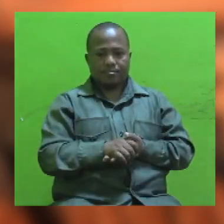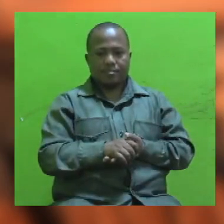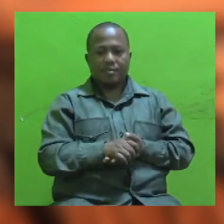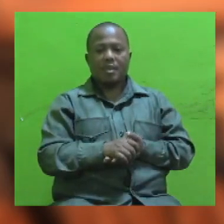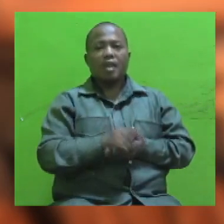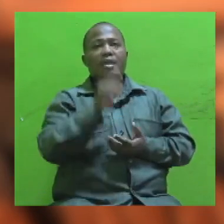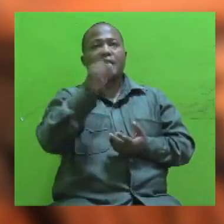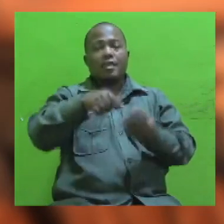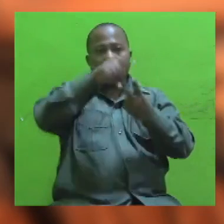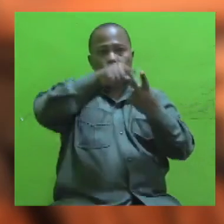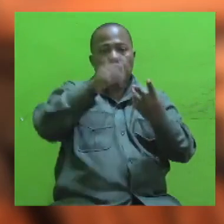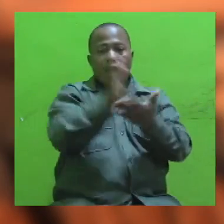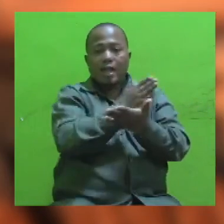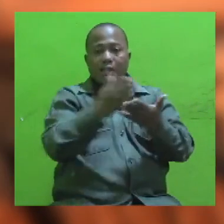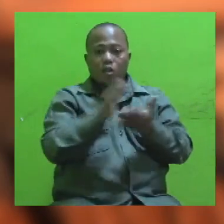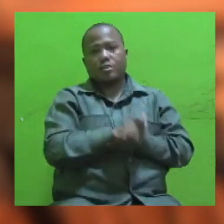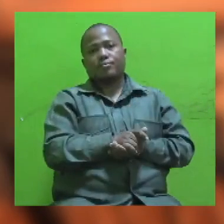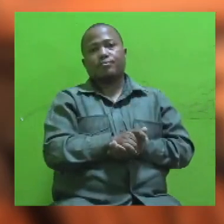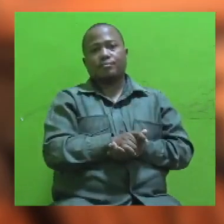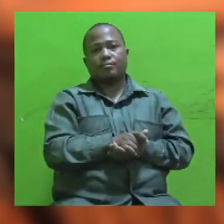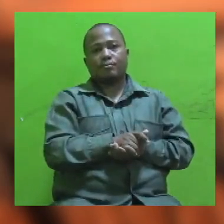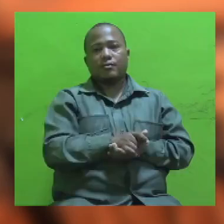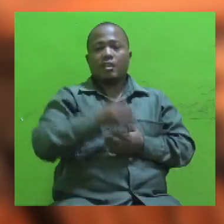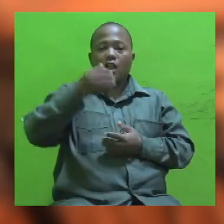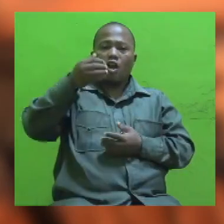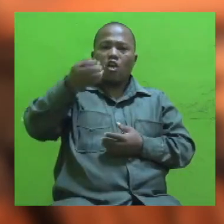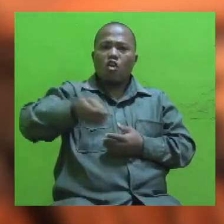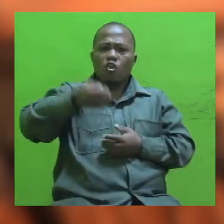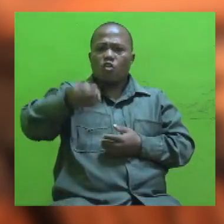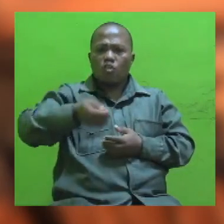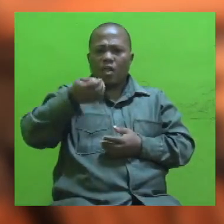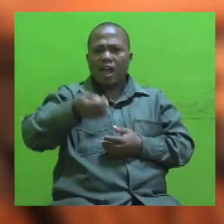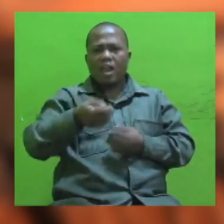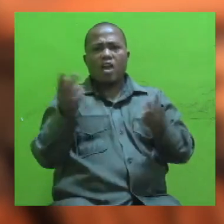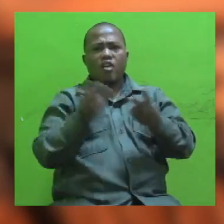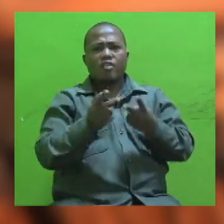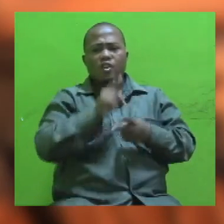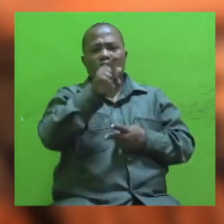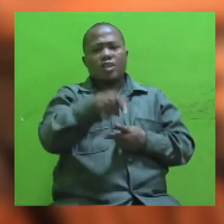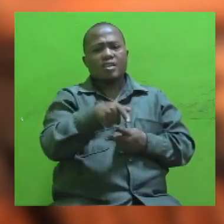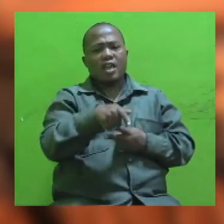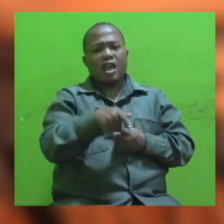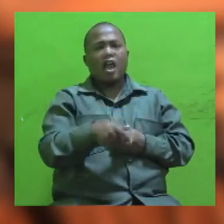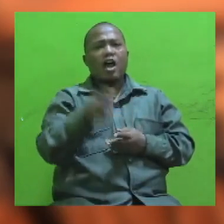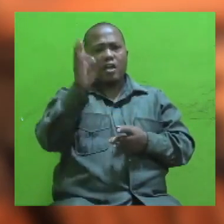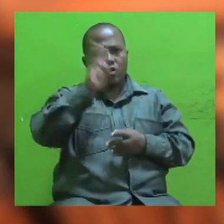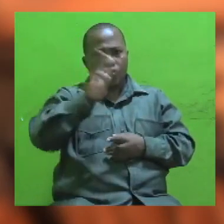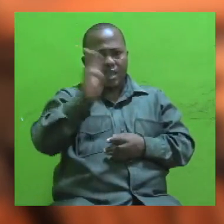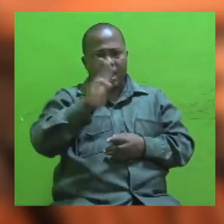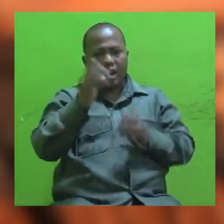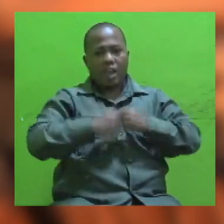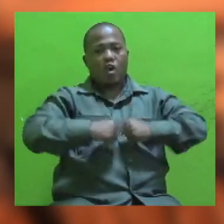authorities. You know rural authorities? Well, but also there's the urban. I can say the rural